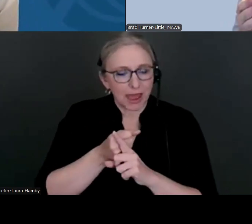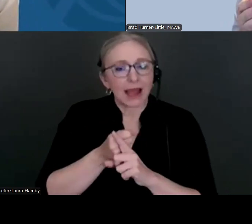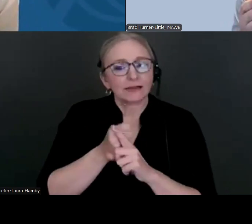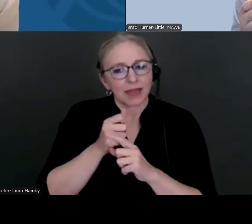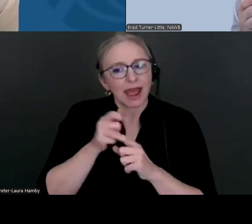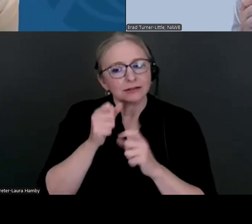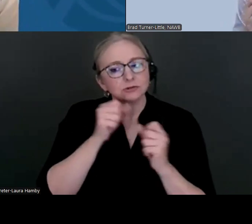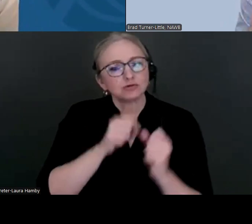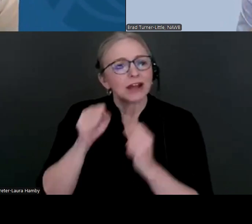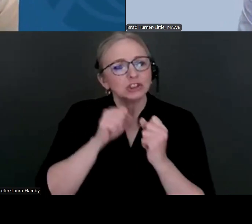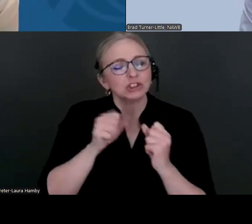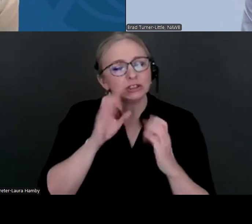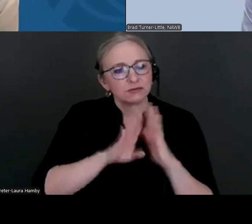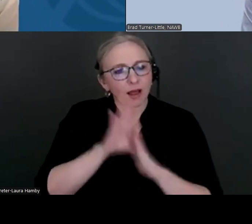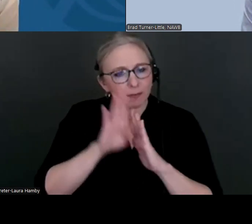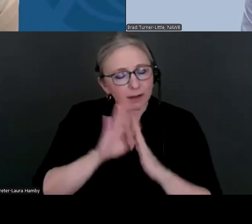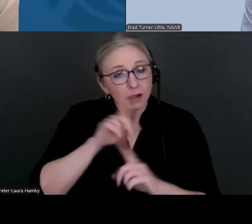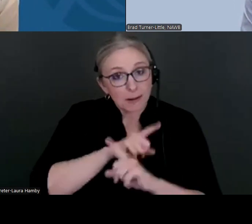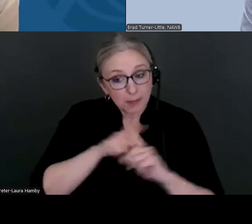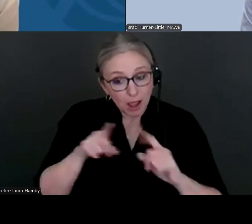But